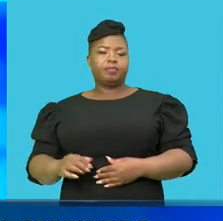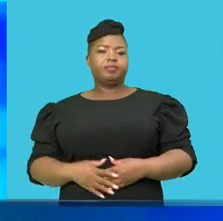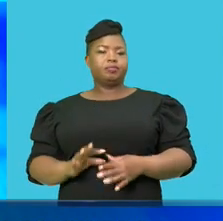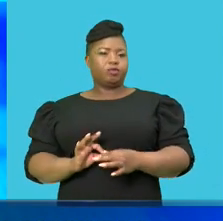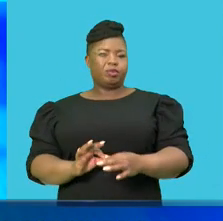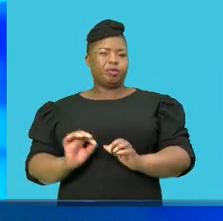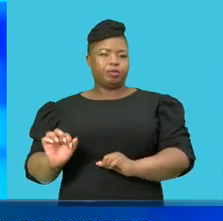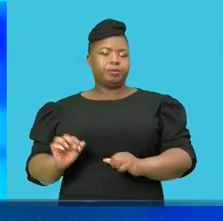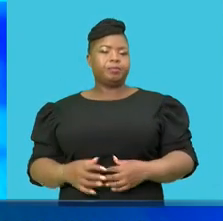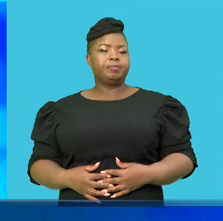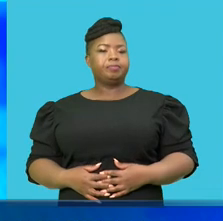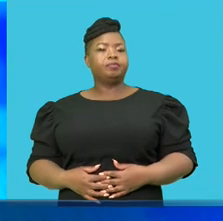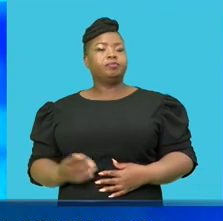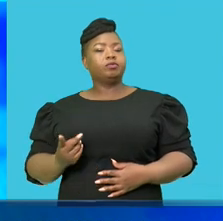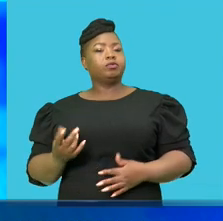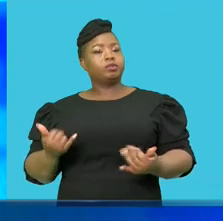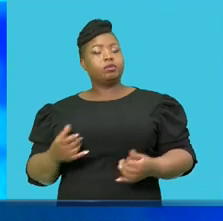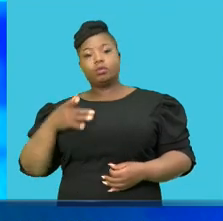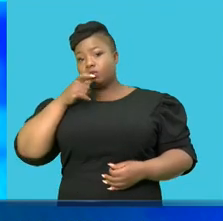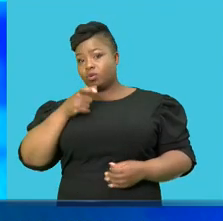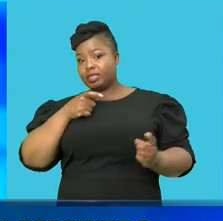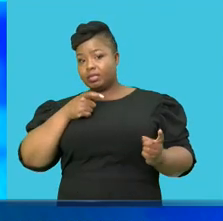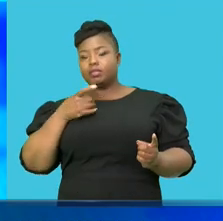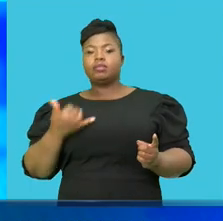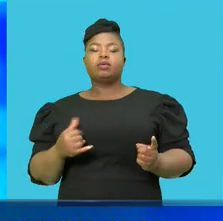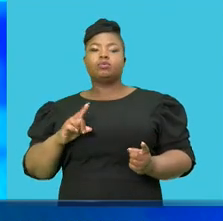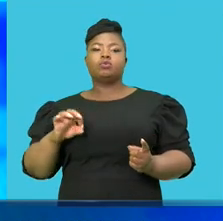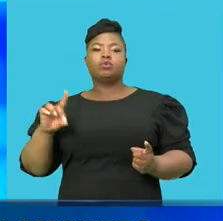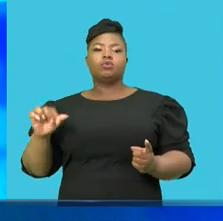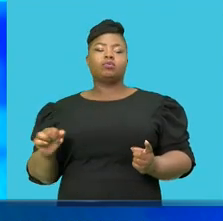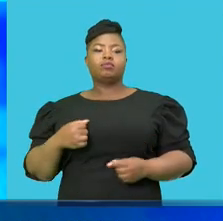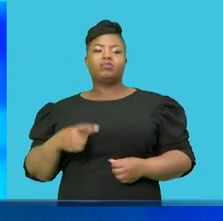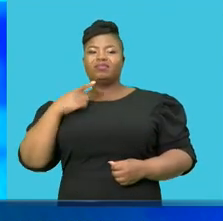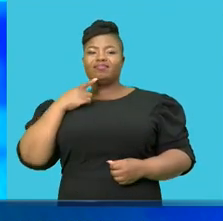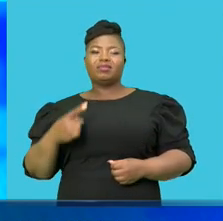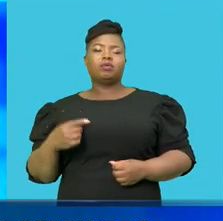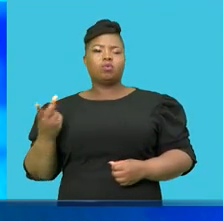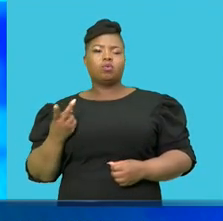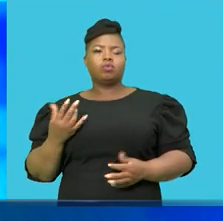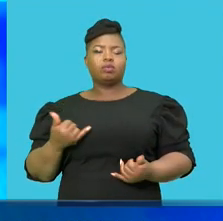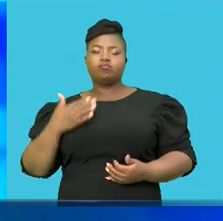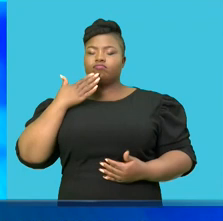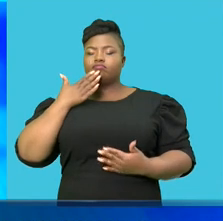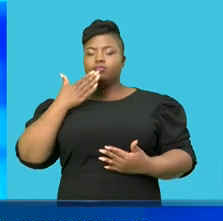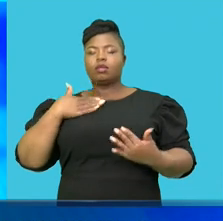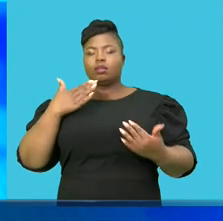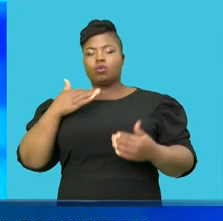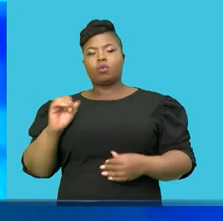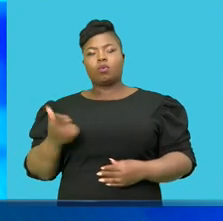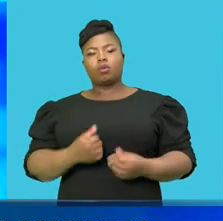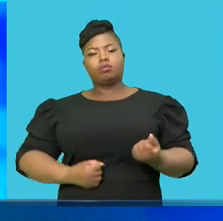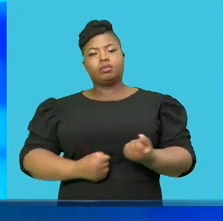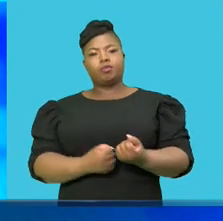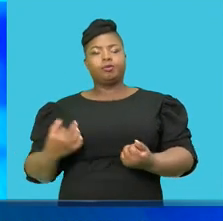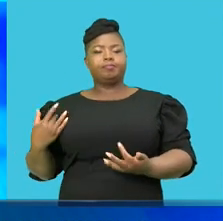pili la kwake kubulungisa. Oka nike epefumla koku, uba uzondo, obo nagalini mvaka lewezi pezulu, ubulele uonke umtobi mtlasa